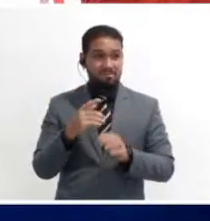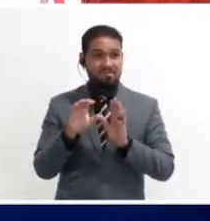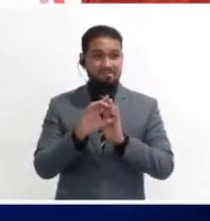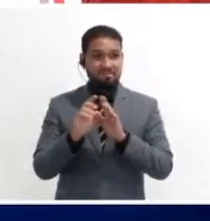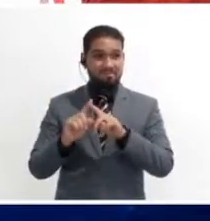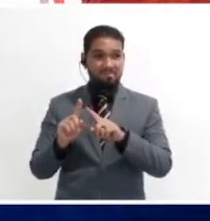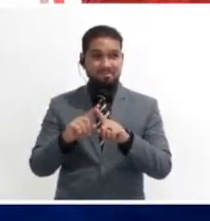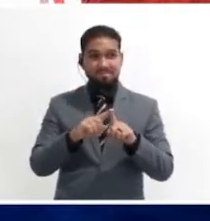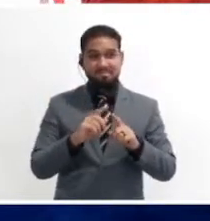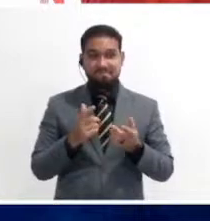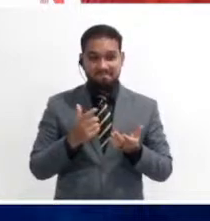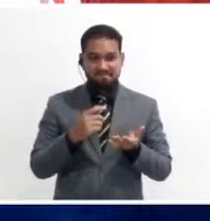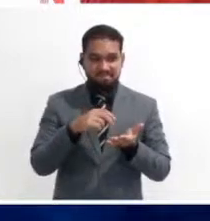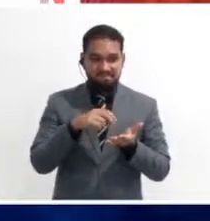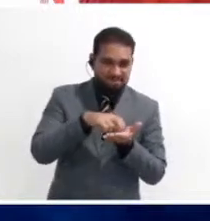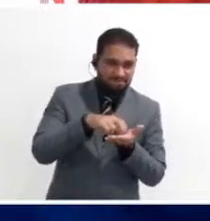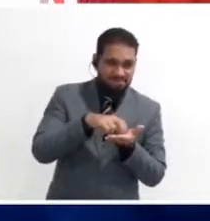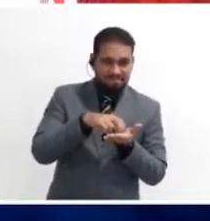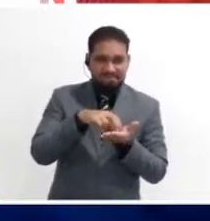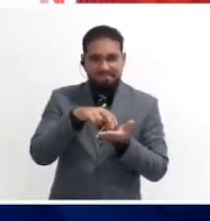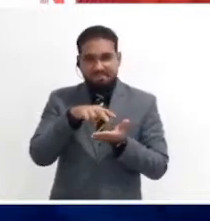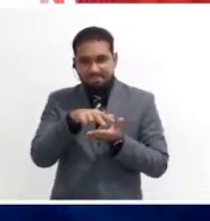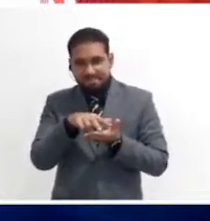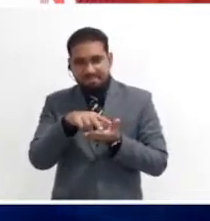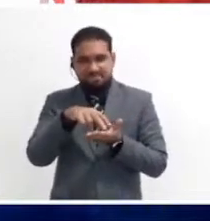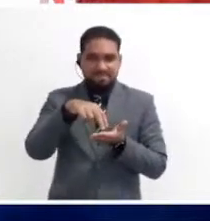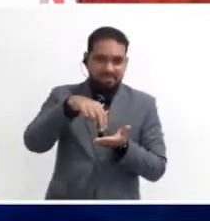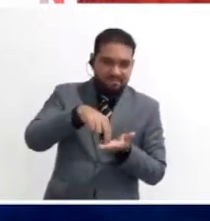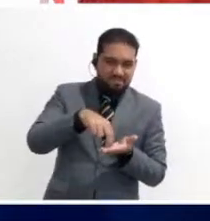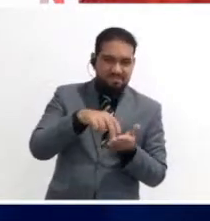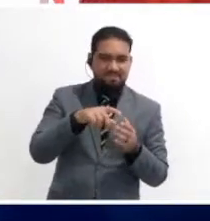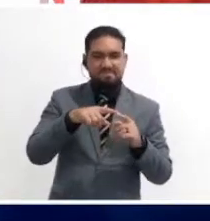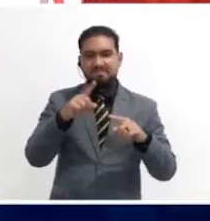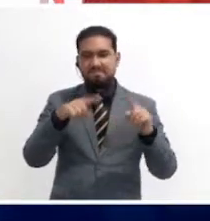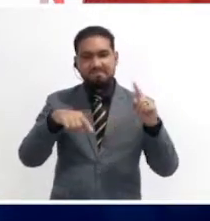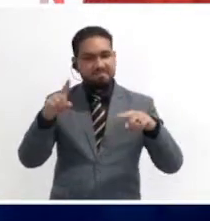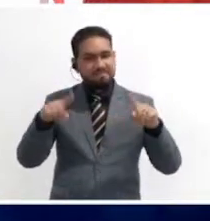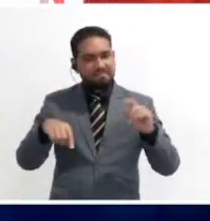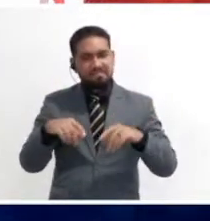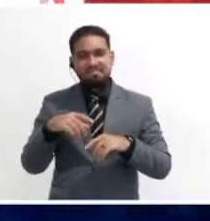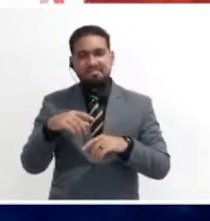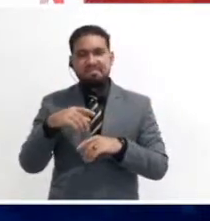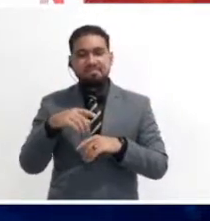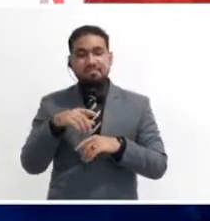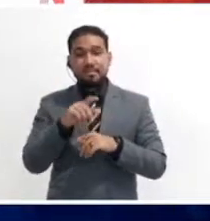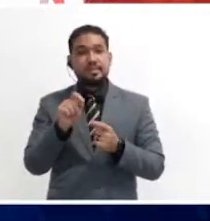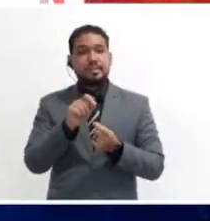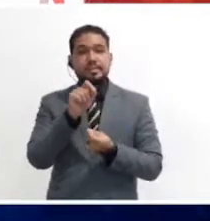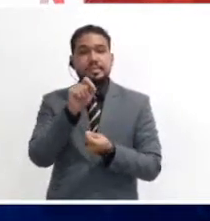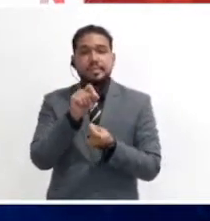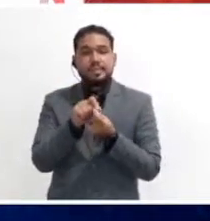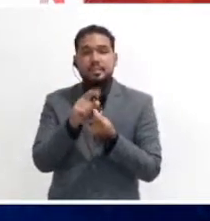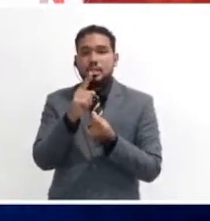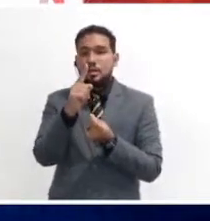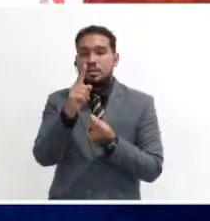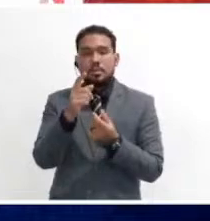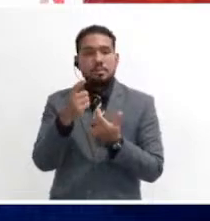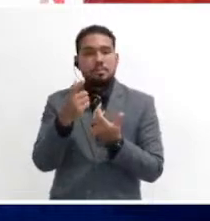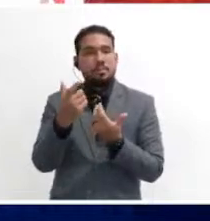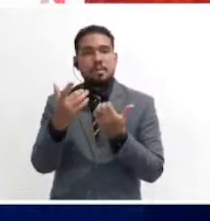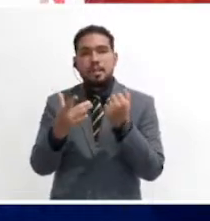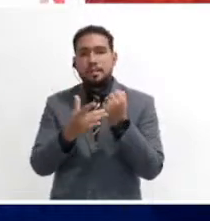out there originally developed for a very specific application and got adopted by